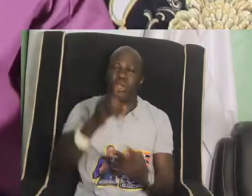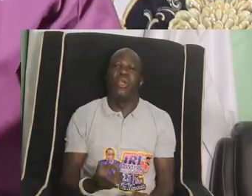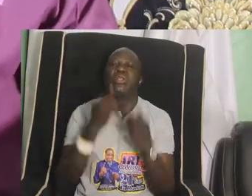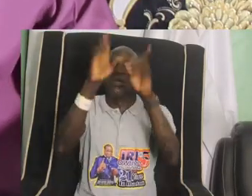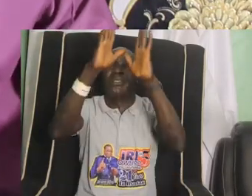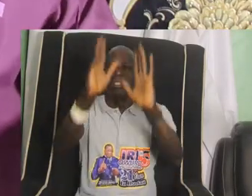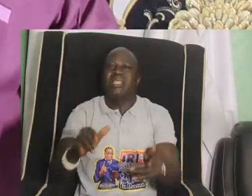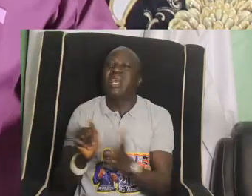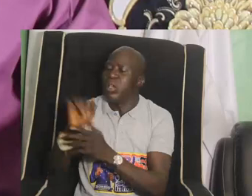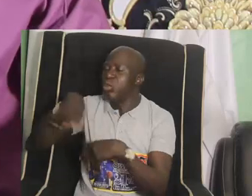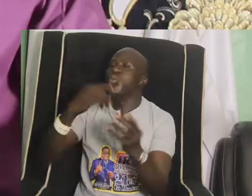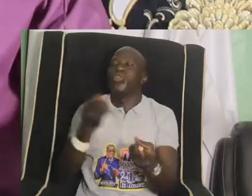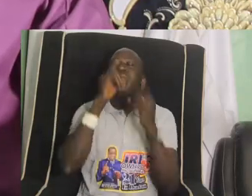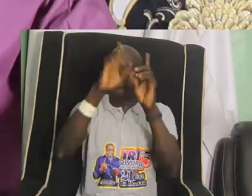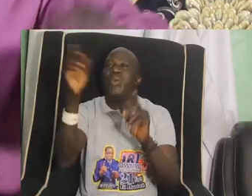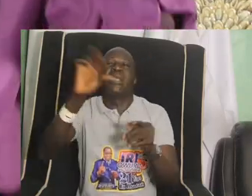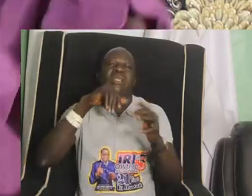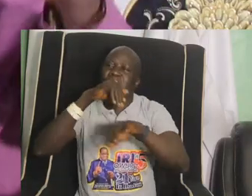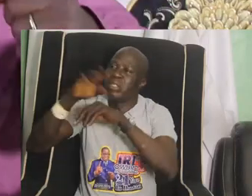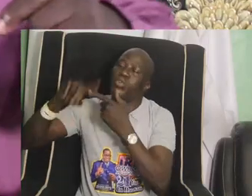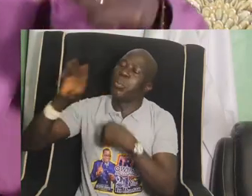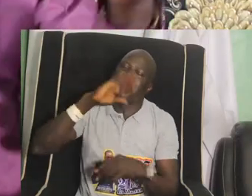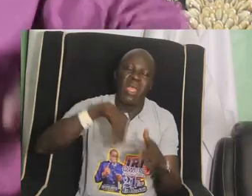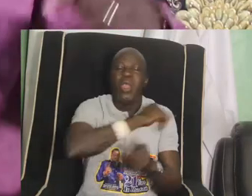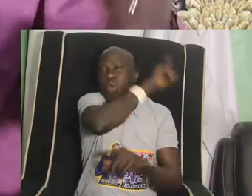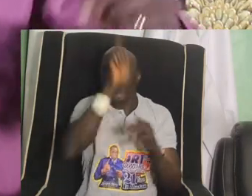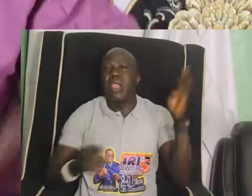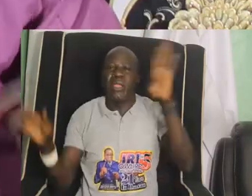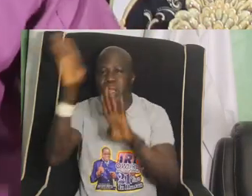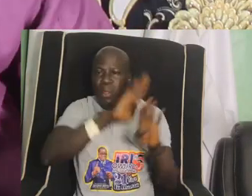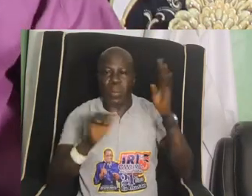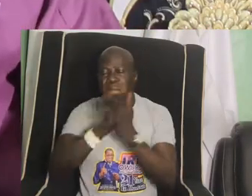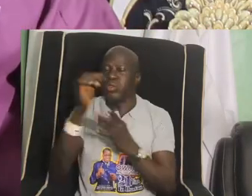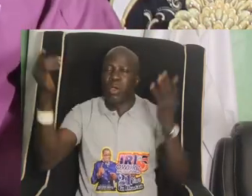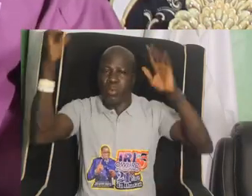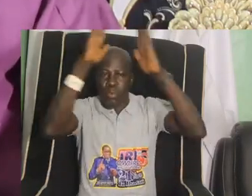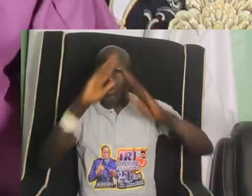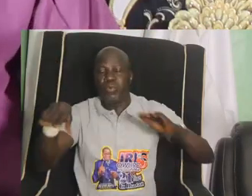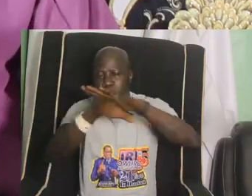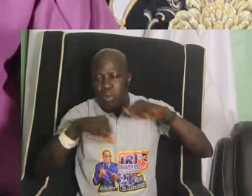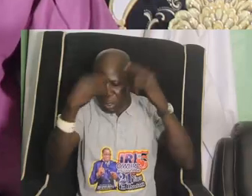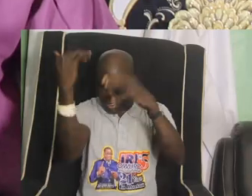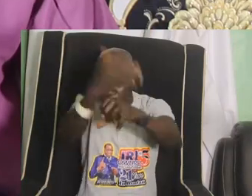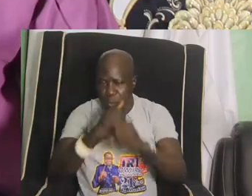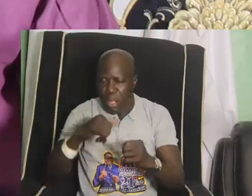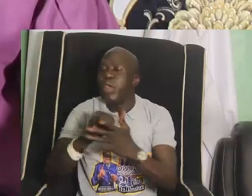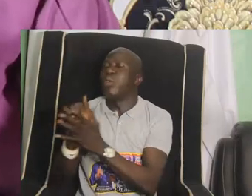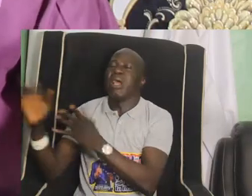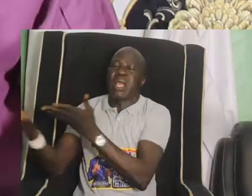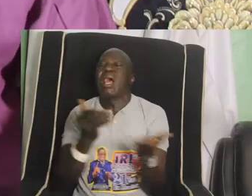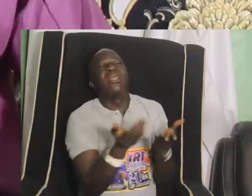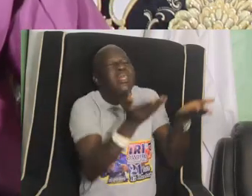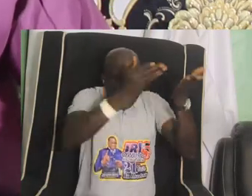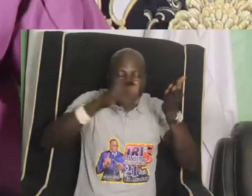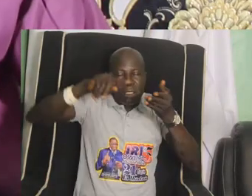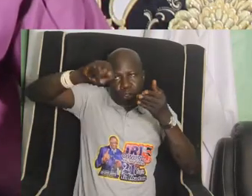gbọdọ de ibi ti akọmọ. You must get to where you've been destined to be. Nígbà tí ogun agbe ori ọba ṣẹ. When the battle of your roof has conquered. Agbe itẹrẹ ga bi awọn ọba tó